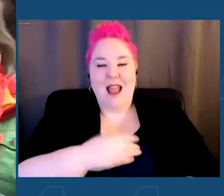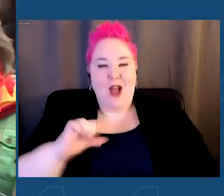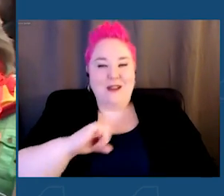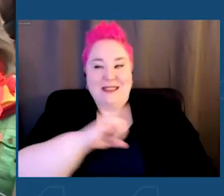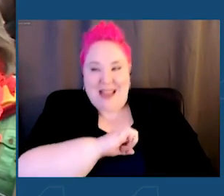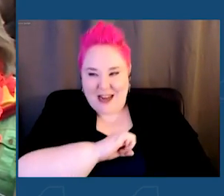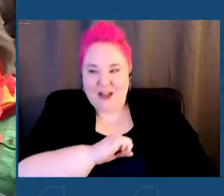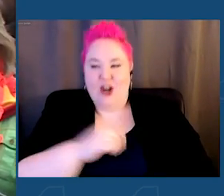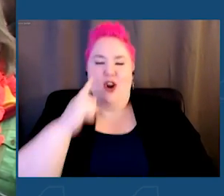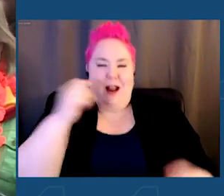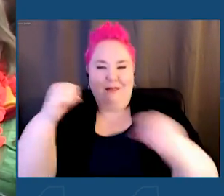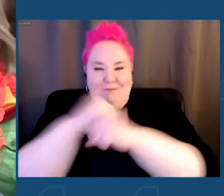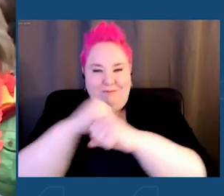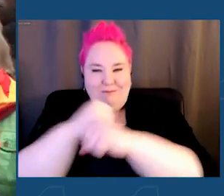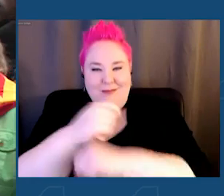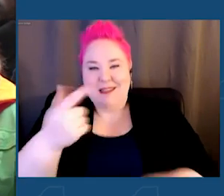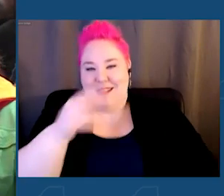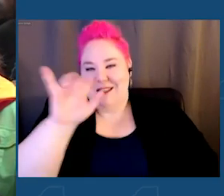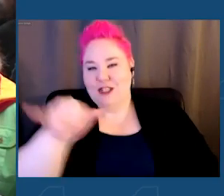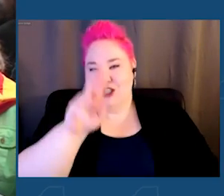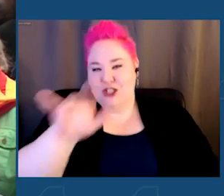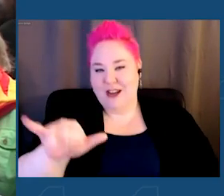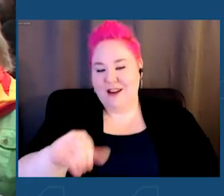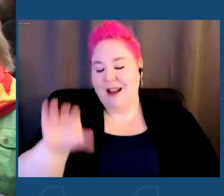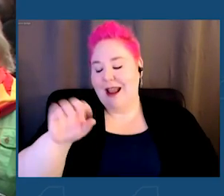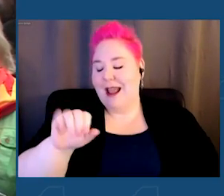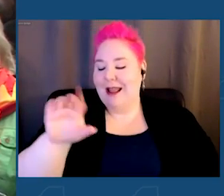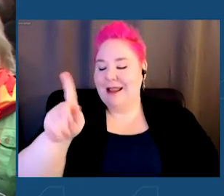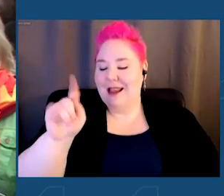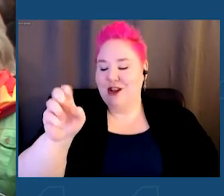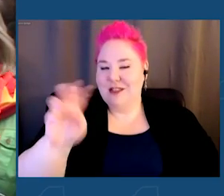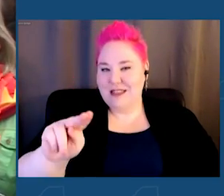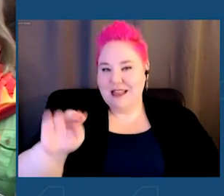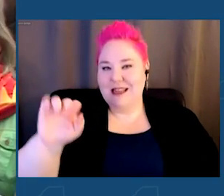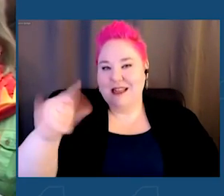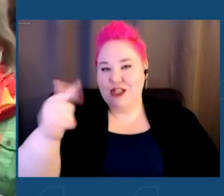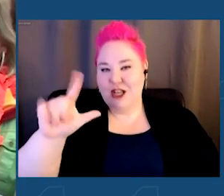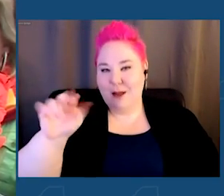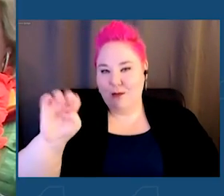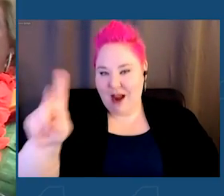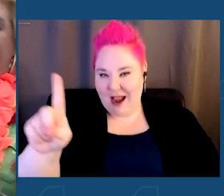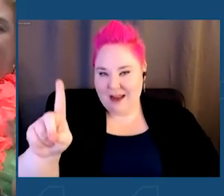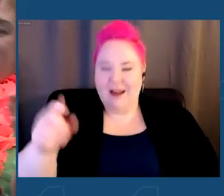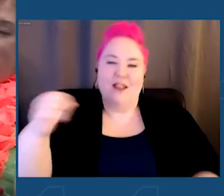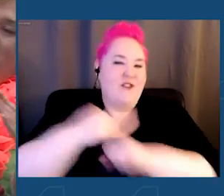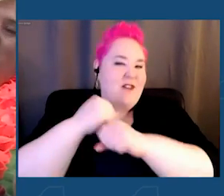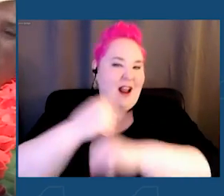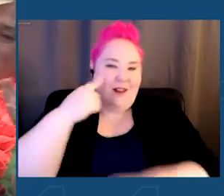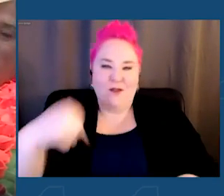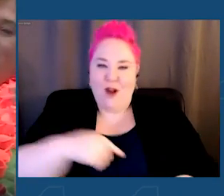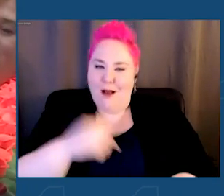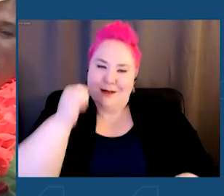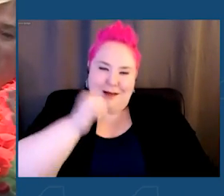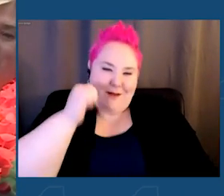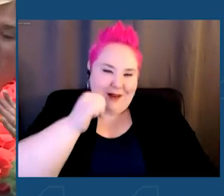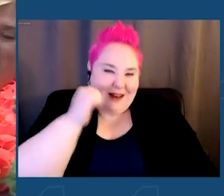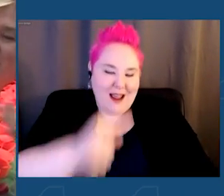and Jerry Nadler and Kirsten Gillibrand are out there fighting for us every single day. Let's give them another round of applause.